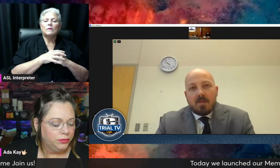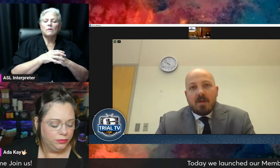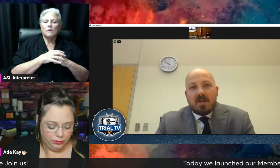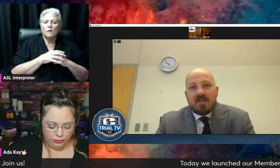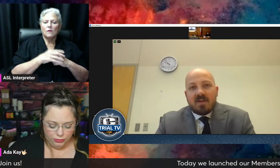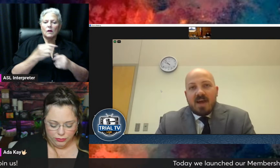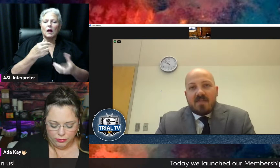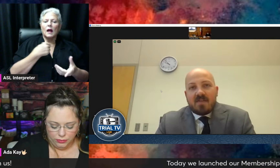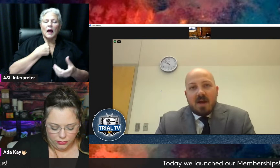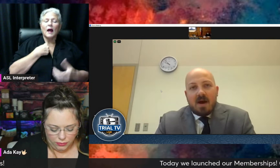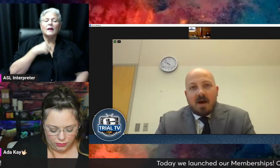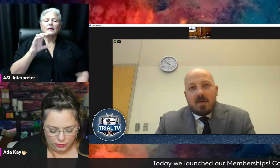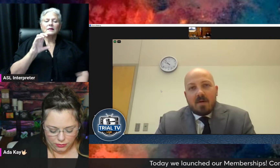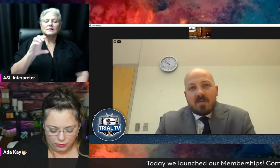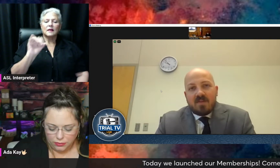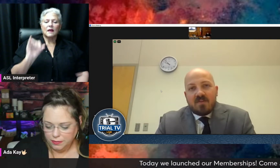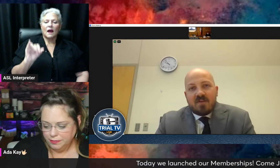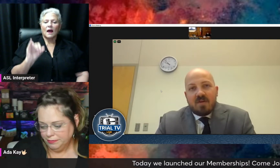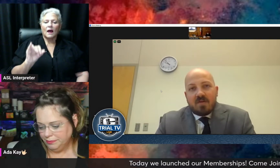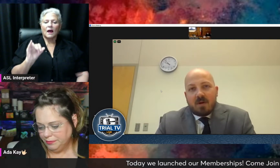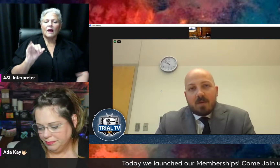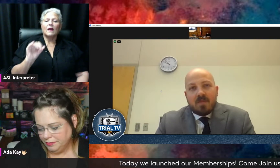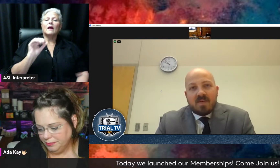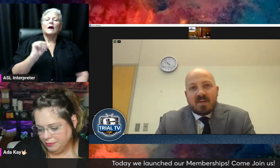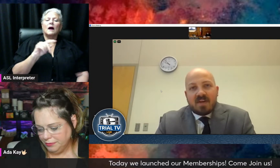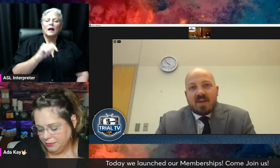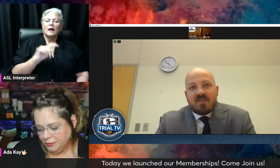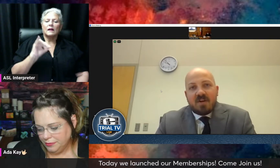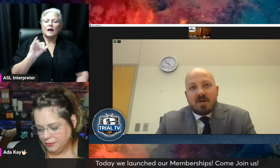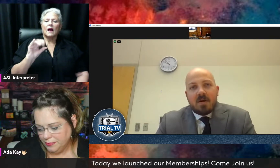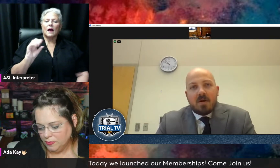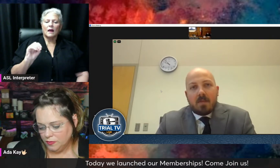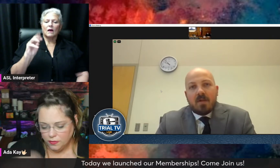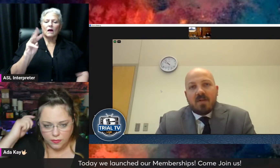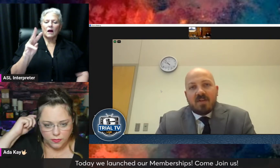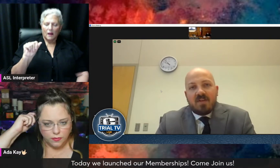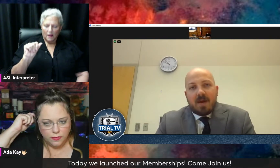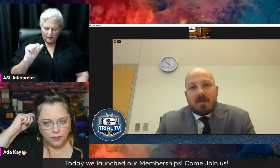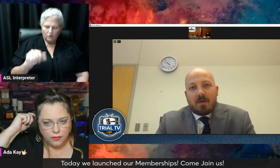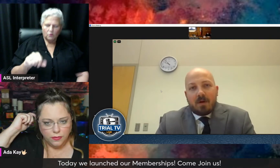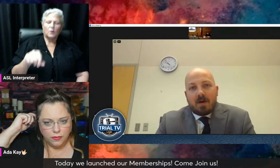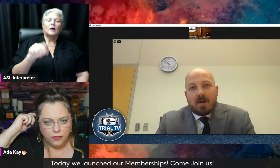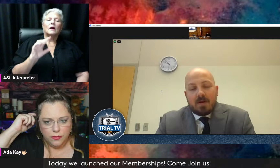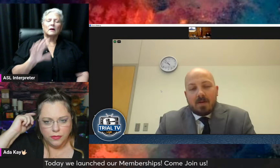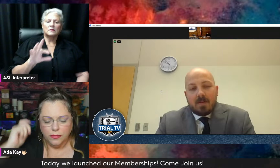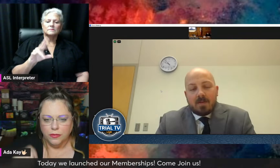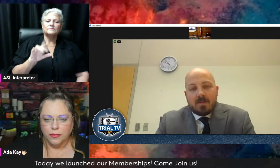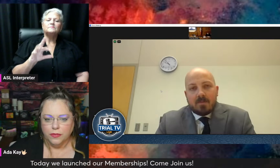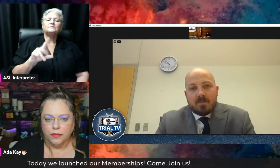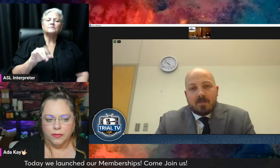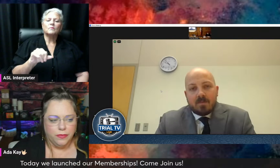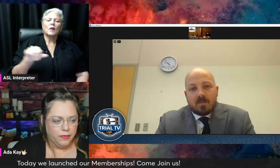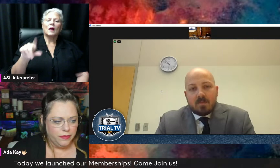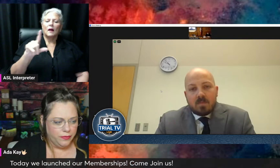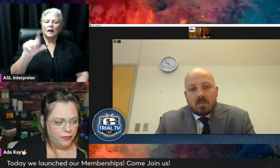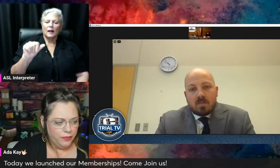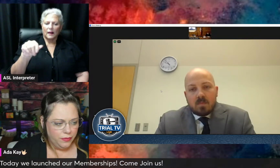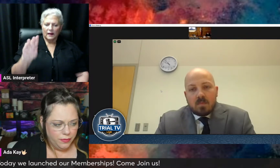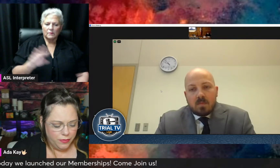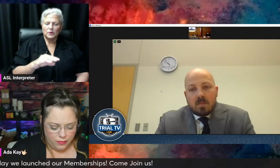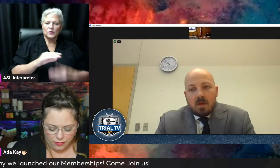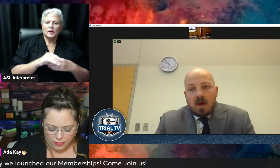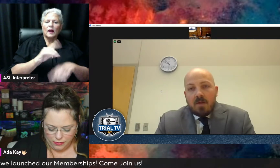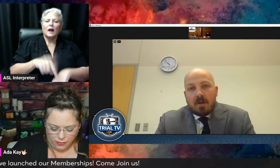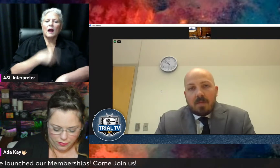am a criminalist at the Iowa Division of Criminal Investigation Criminalistics Laboratory. How long have you been employed